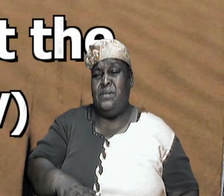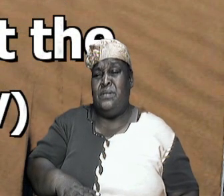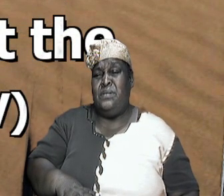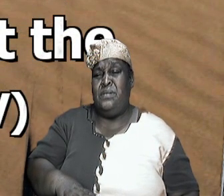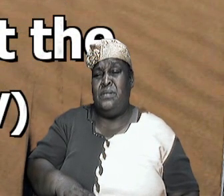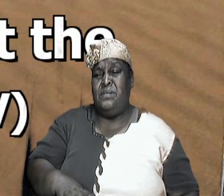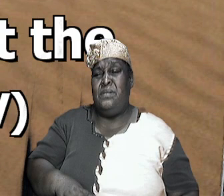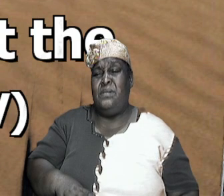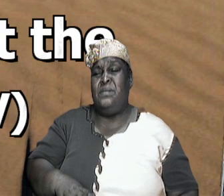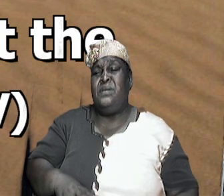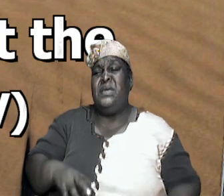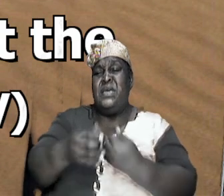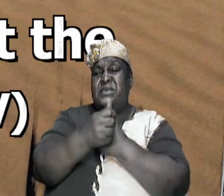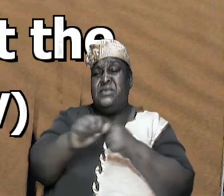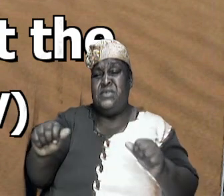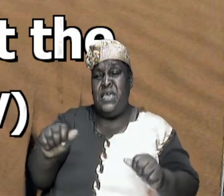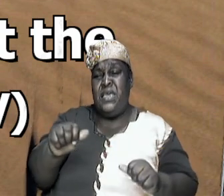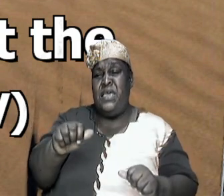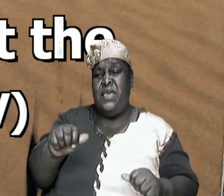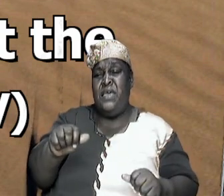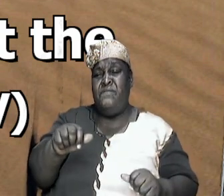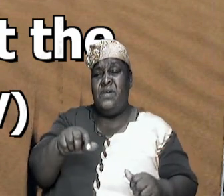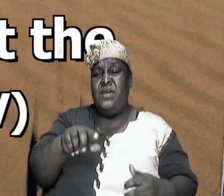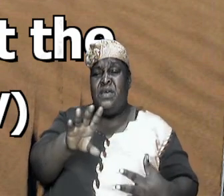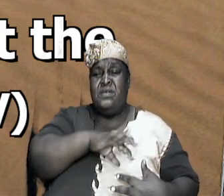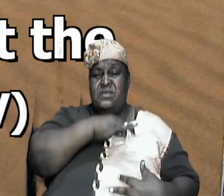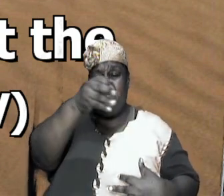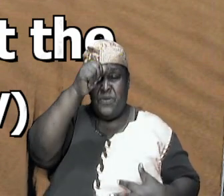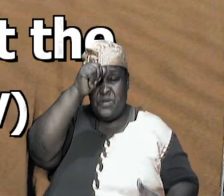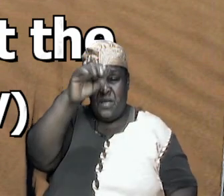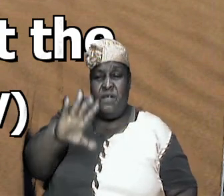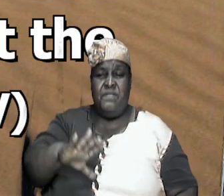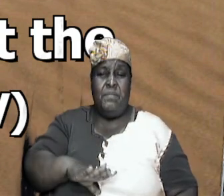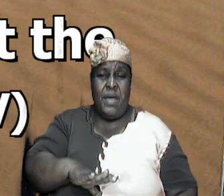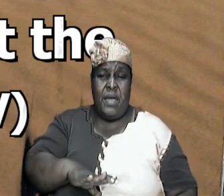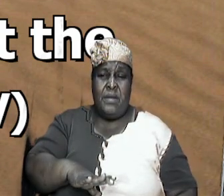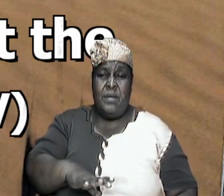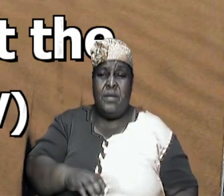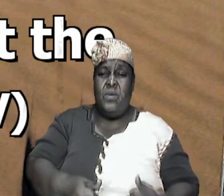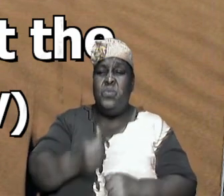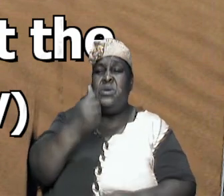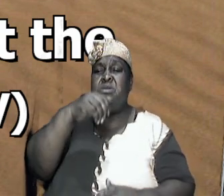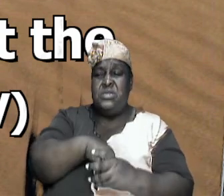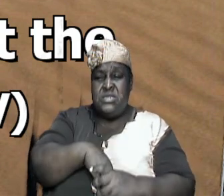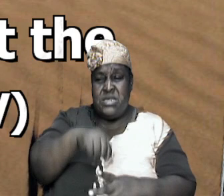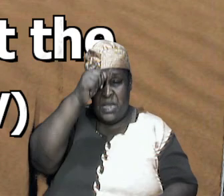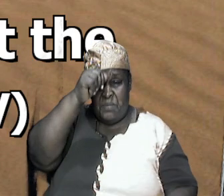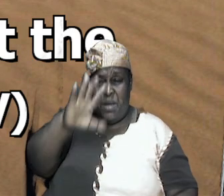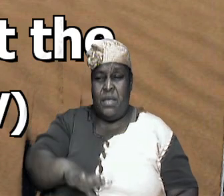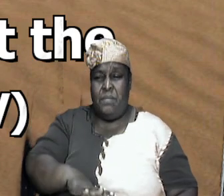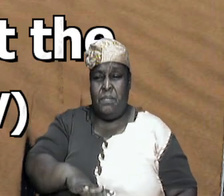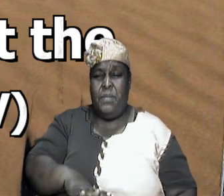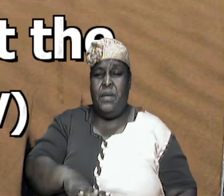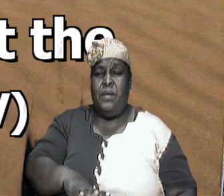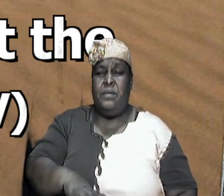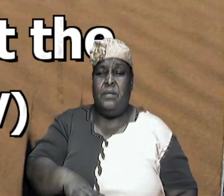knoweth the things of a man, save the spirit of man which is in